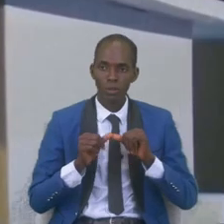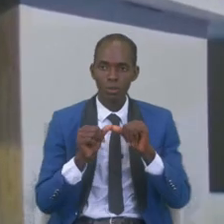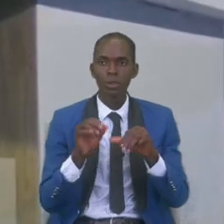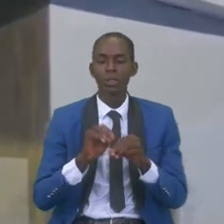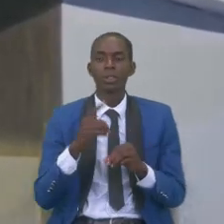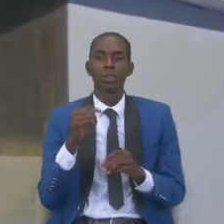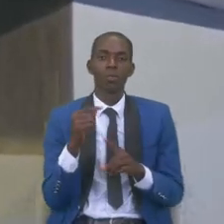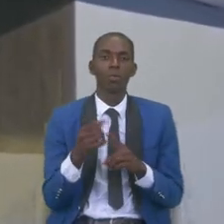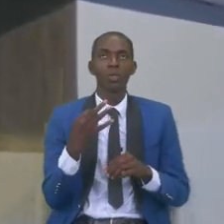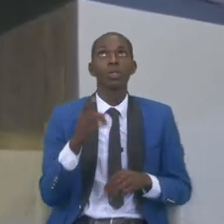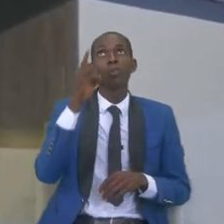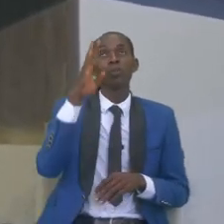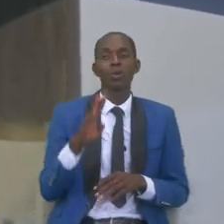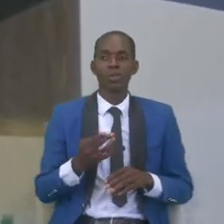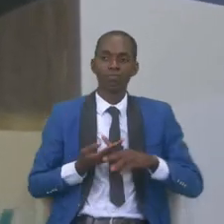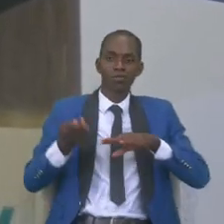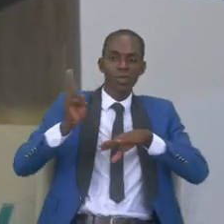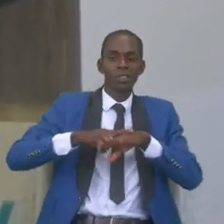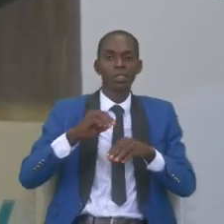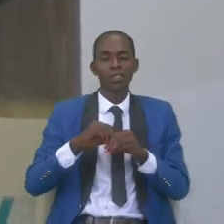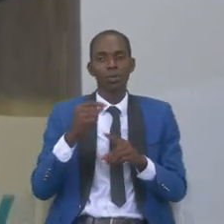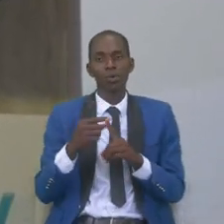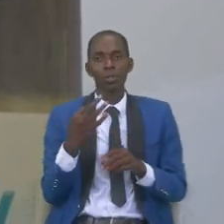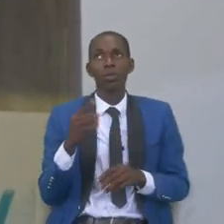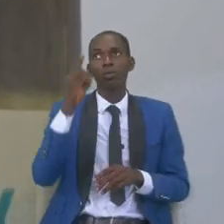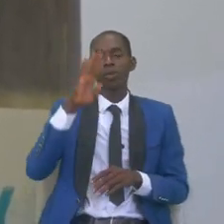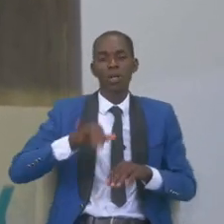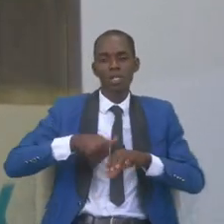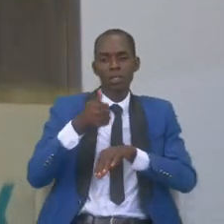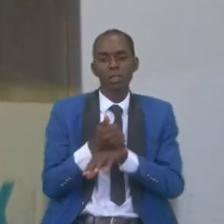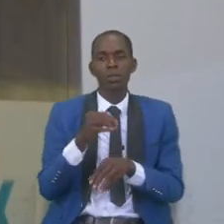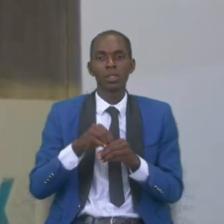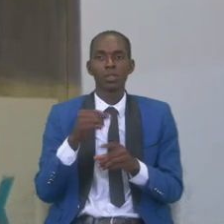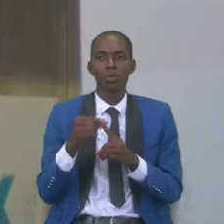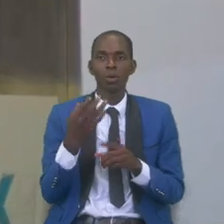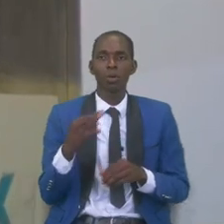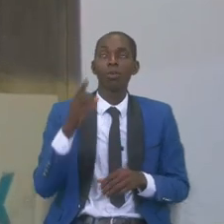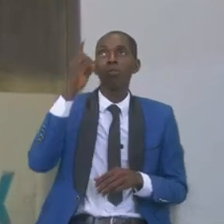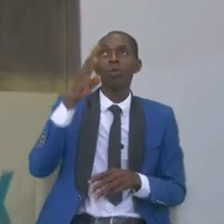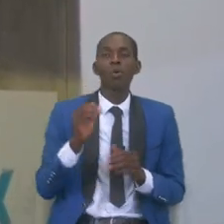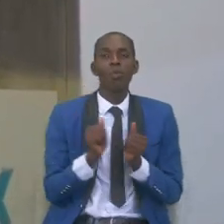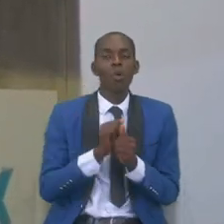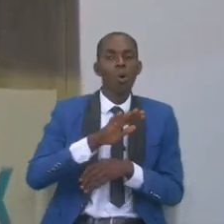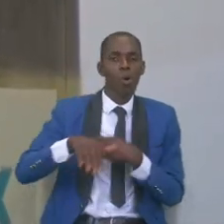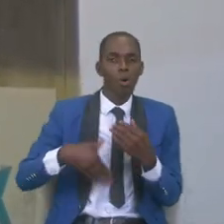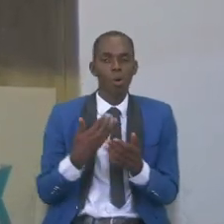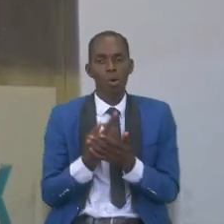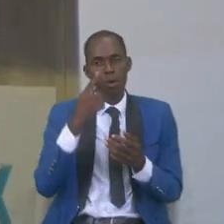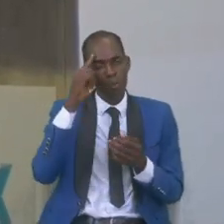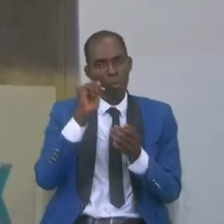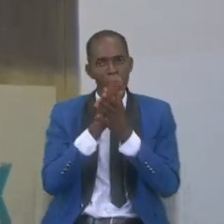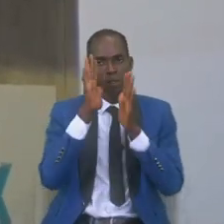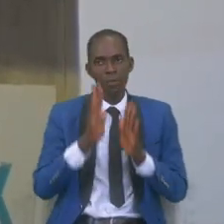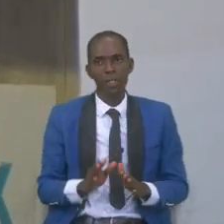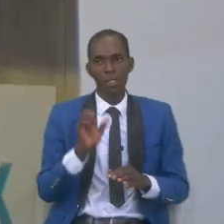We increase in the love of God. We establish in the love of God with all the saints in Christ.